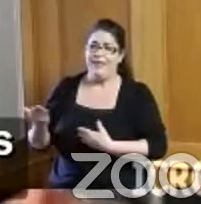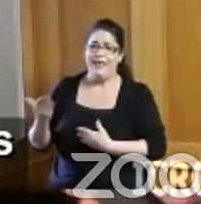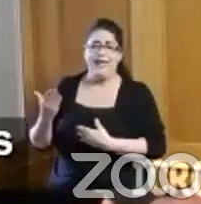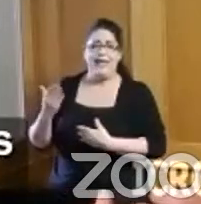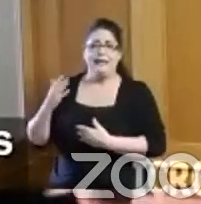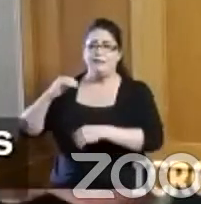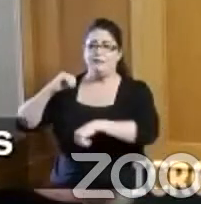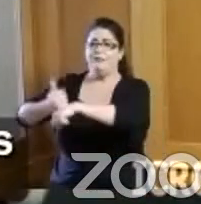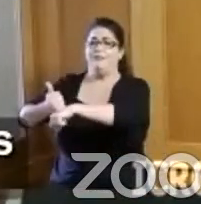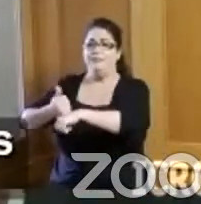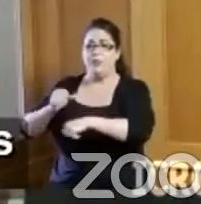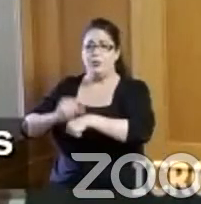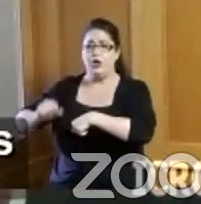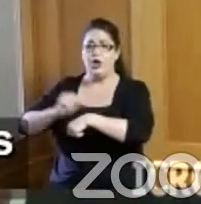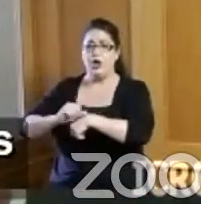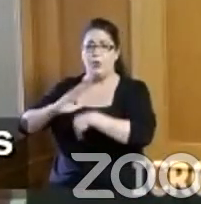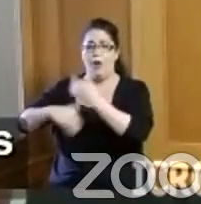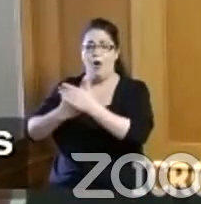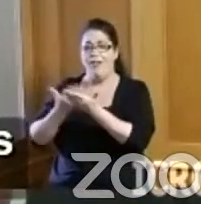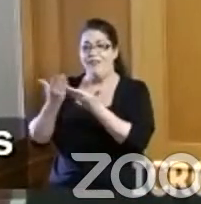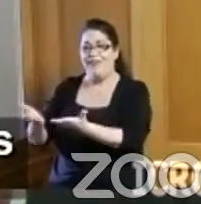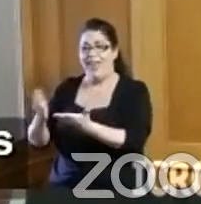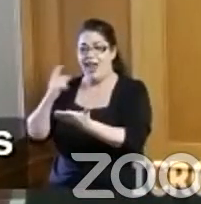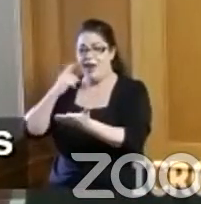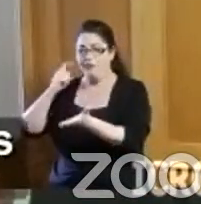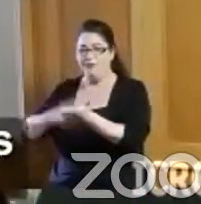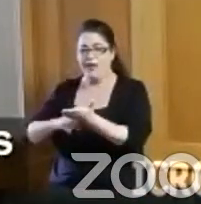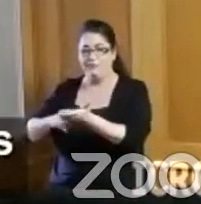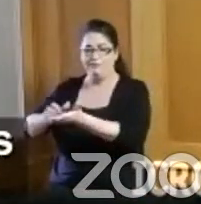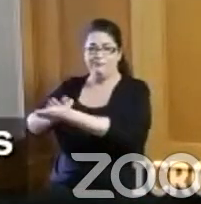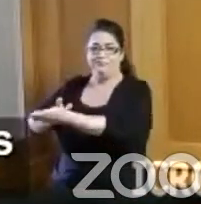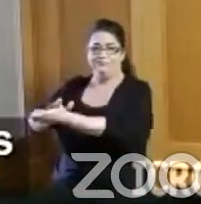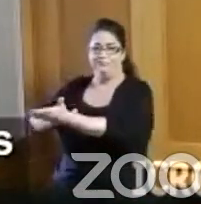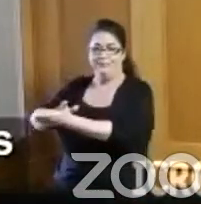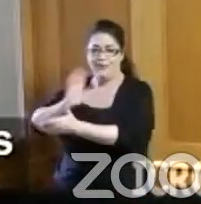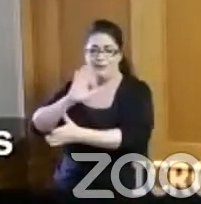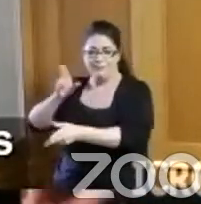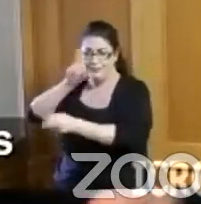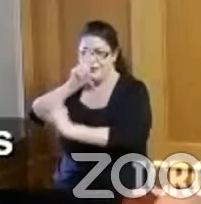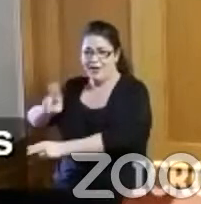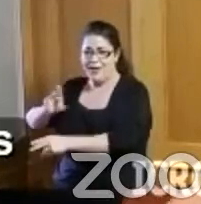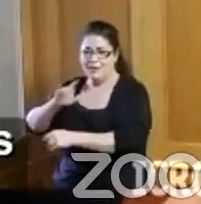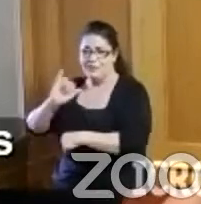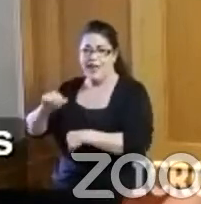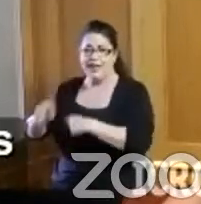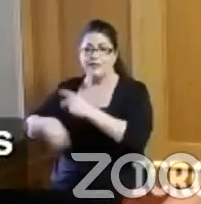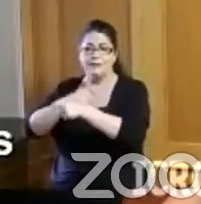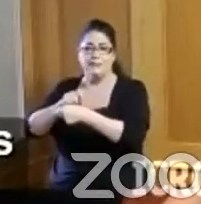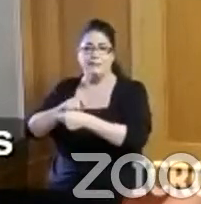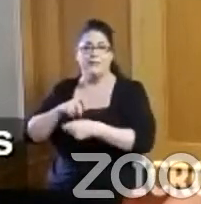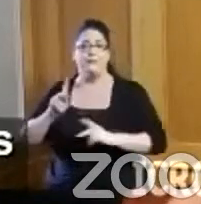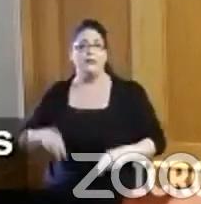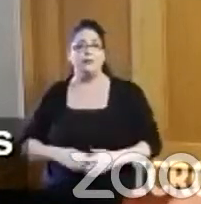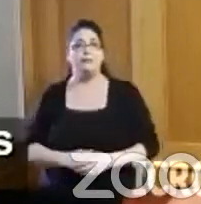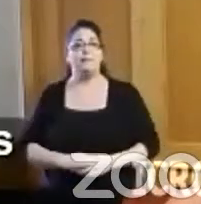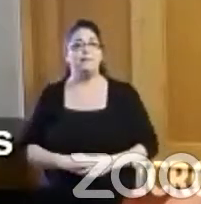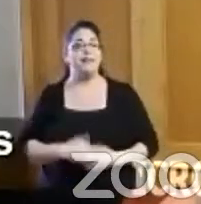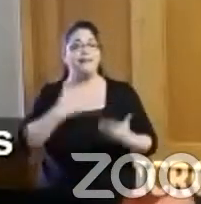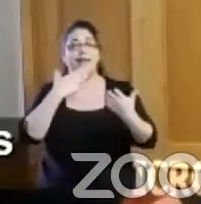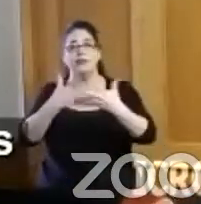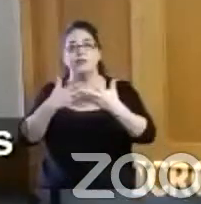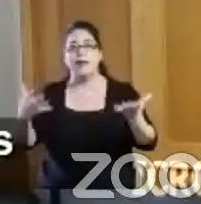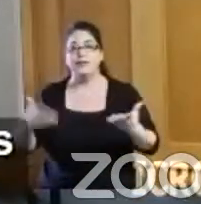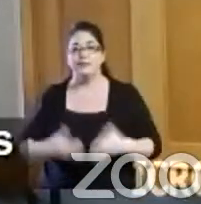County. And I know we were all there to recognize such a significant tribute to such an icon. So that's all I've got. Thank you. Thank you so